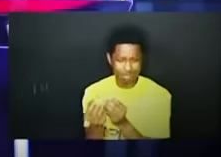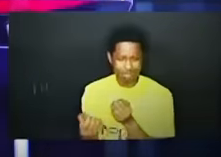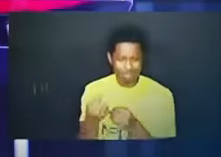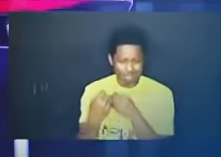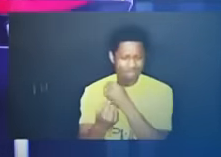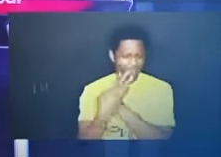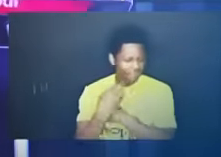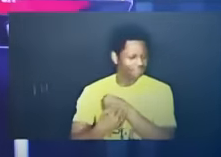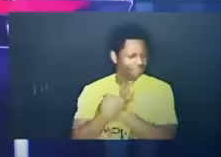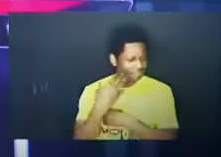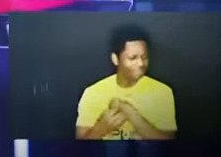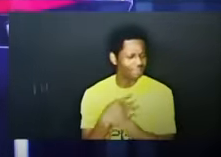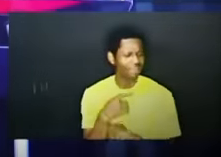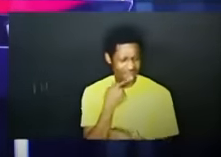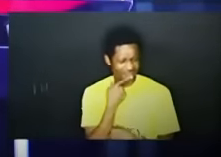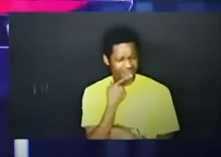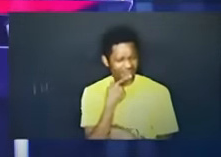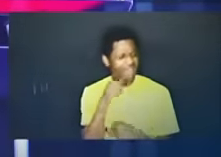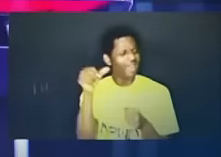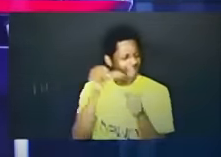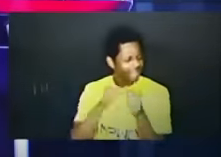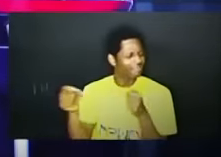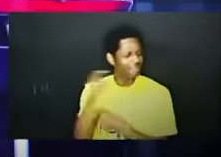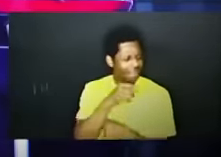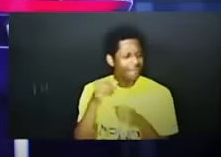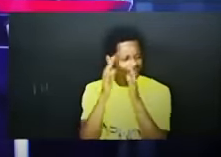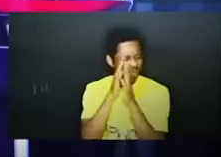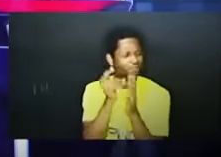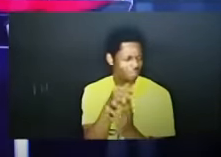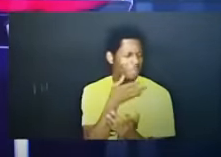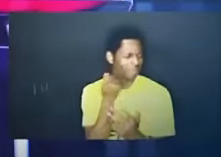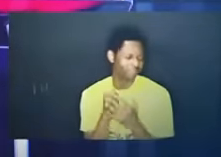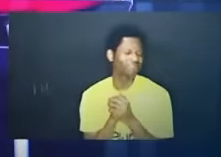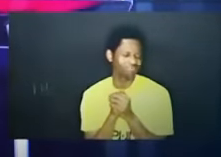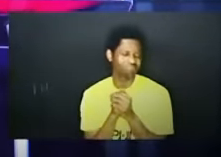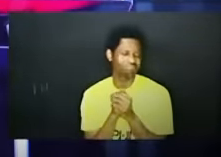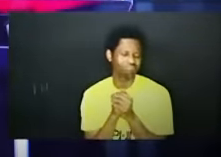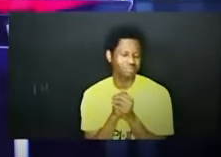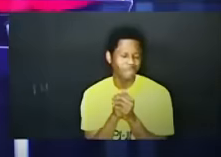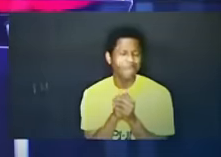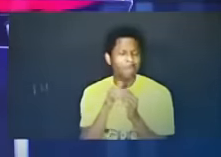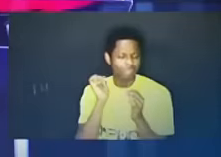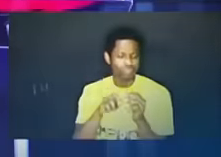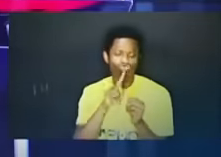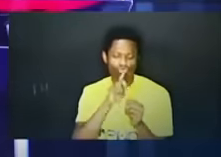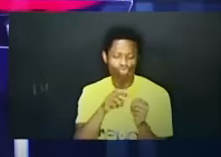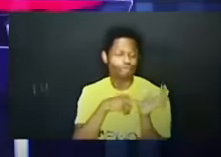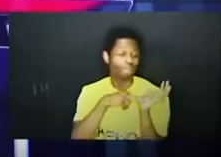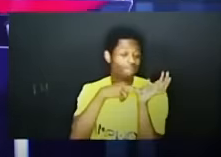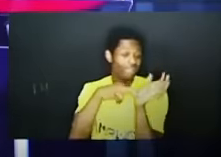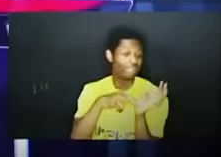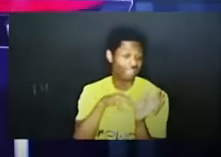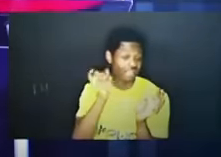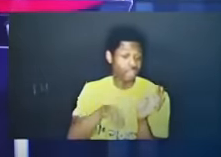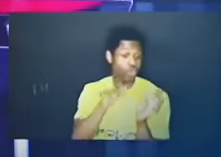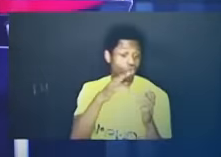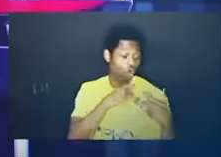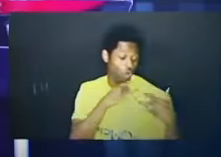that. But it's a reflection of your heart and love for us. And